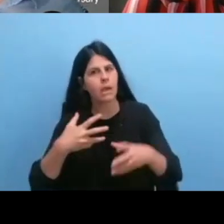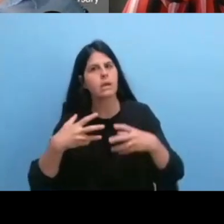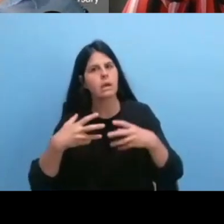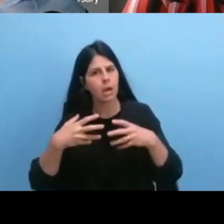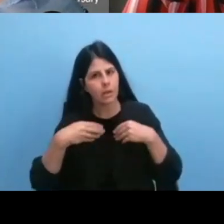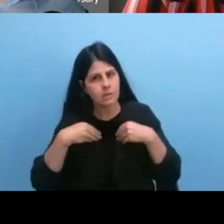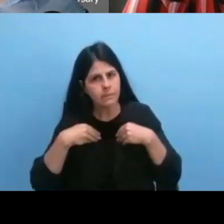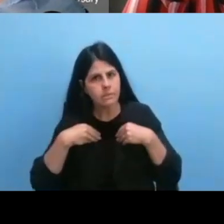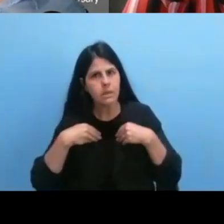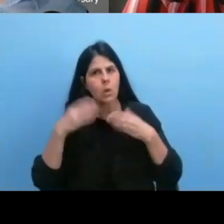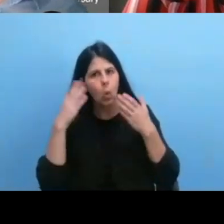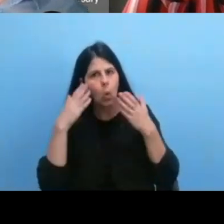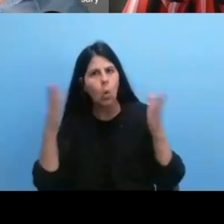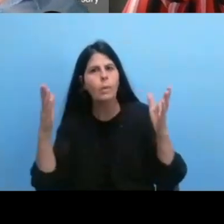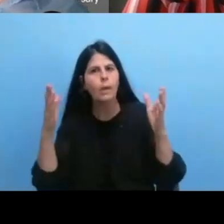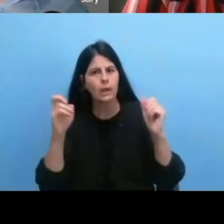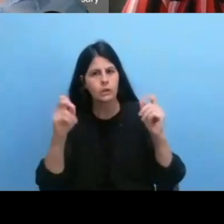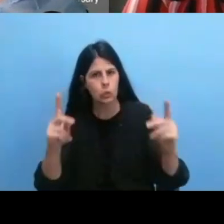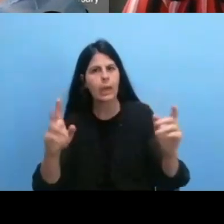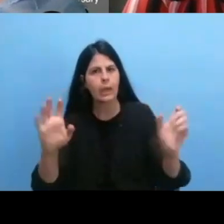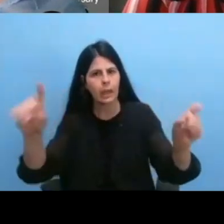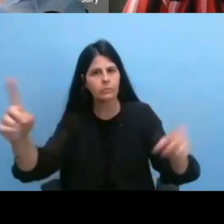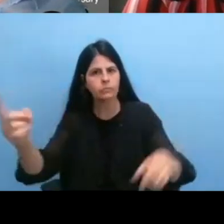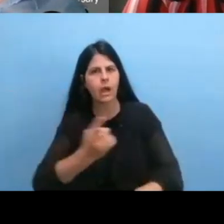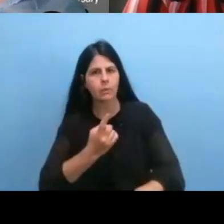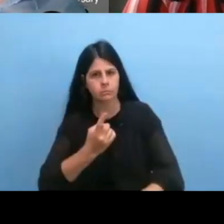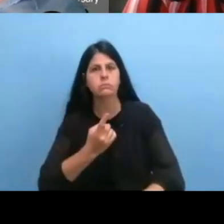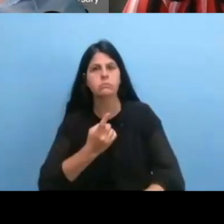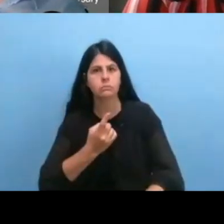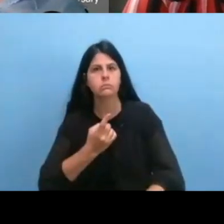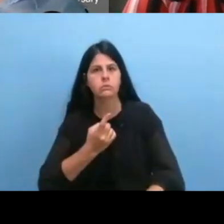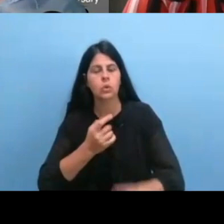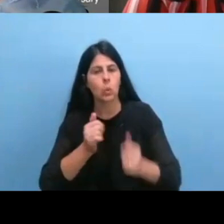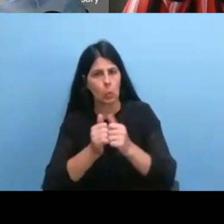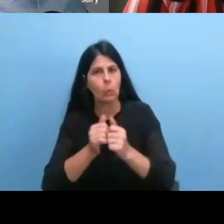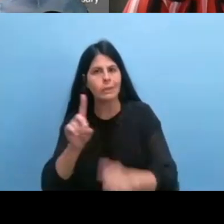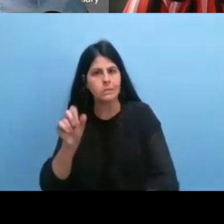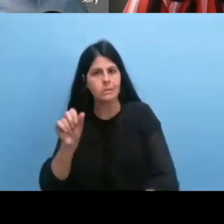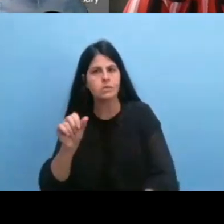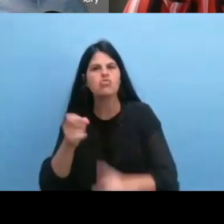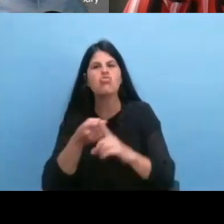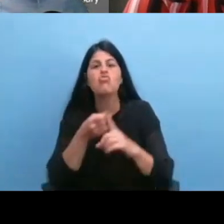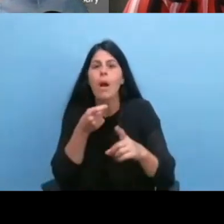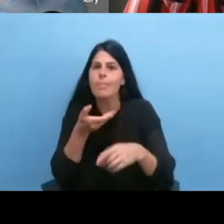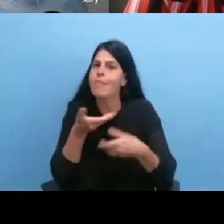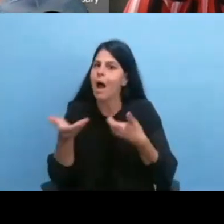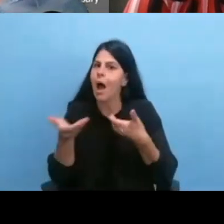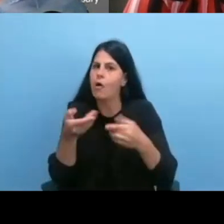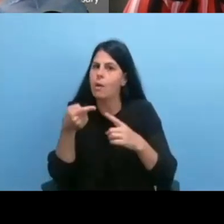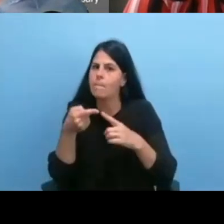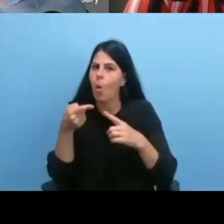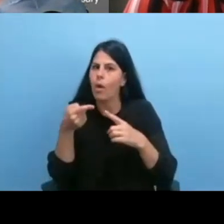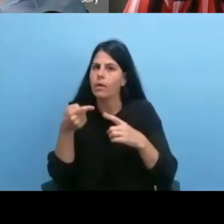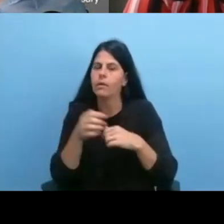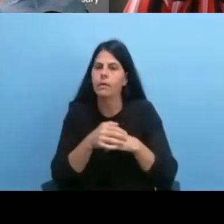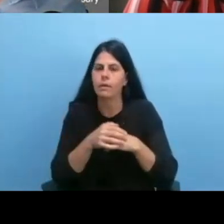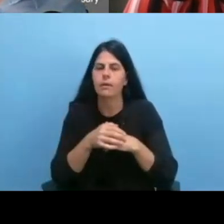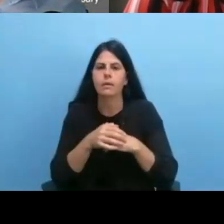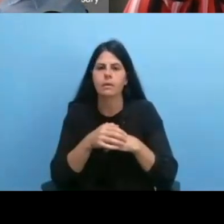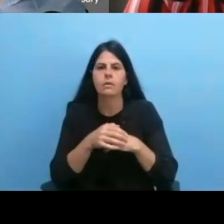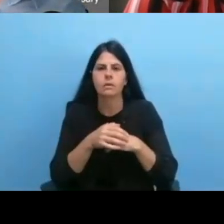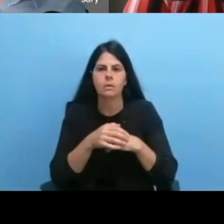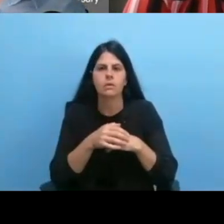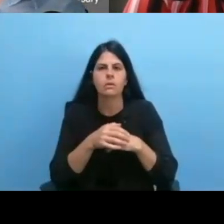disabilities, like from a hiring standpoint. And I think a lot of that can just be like the way like questions